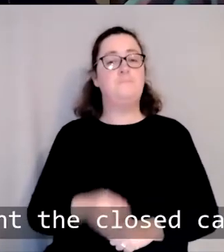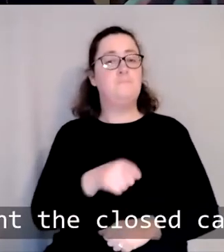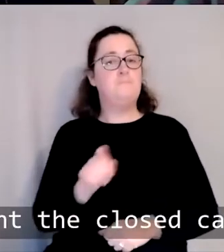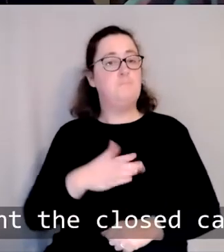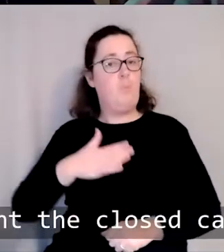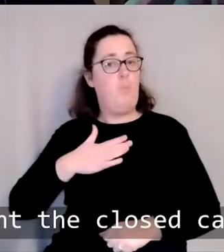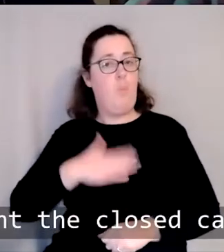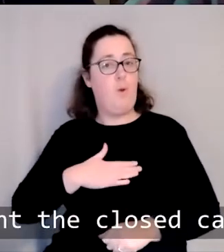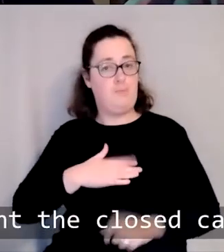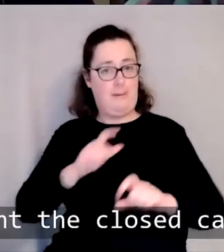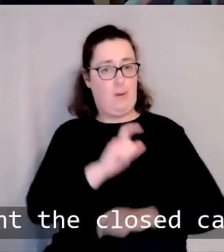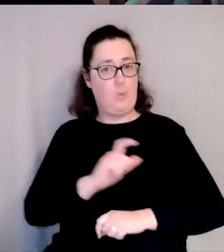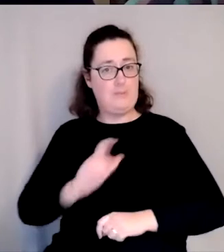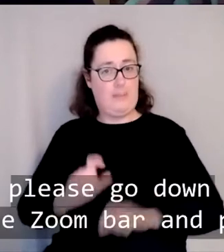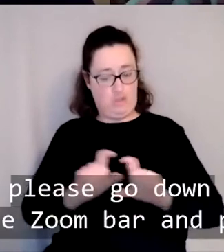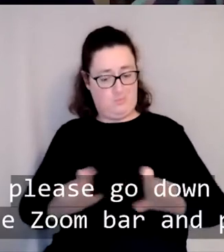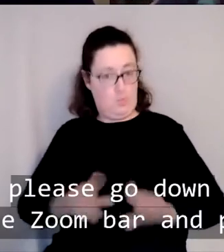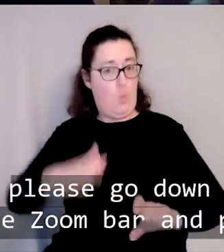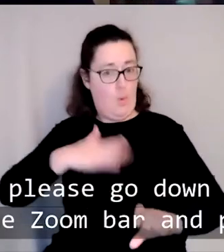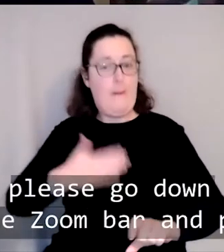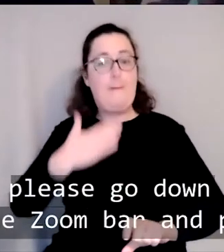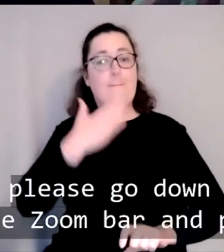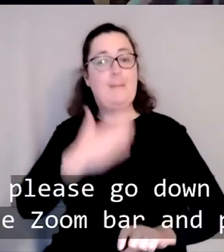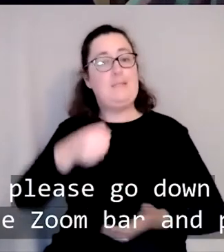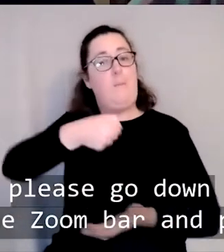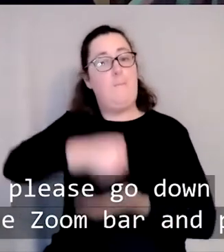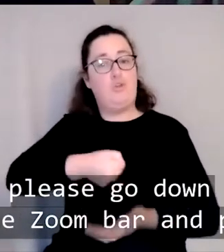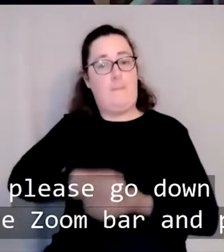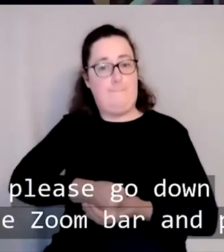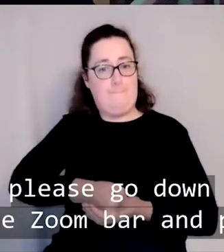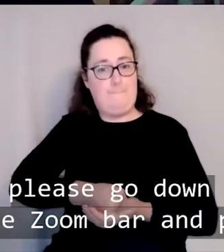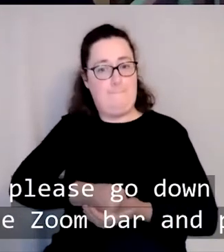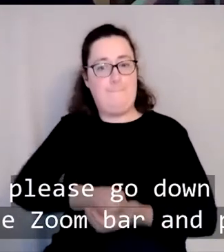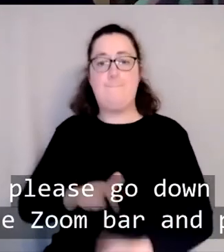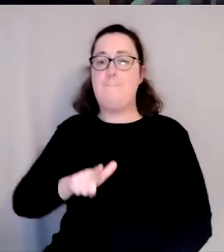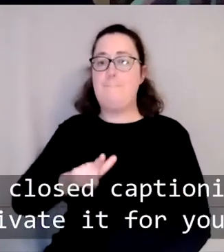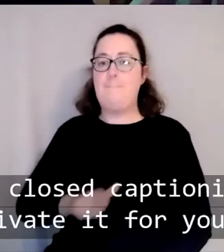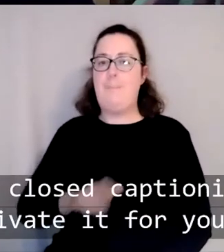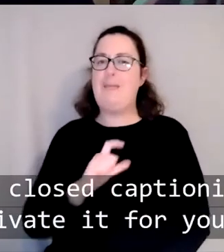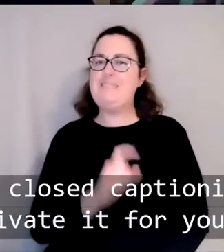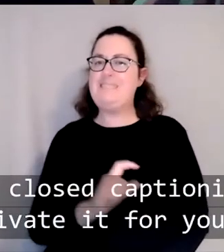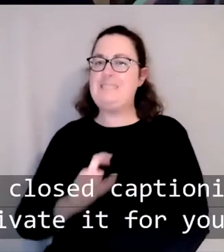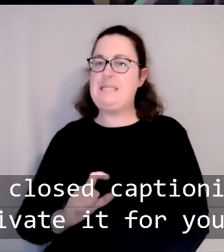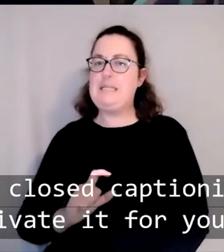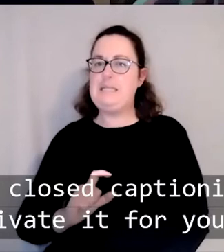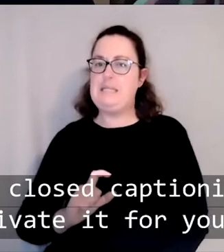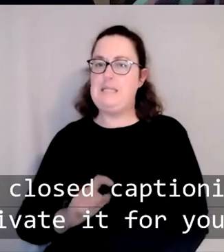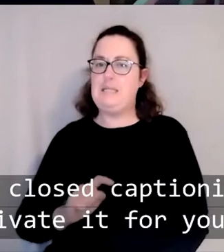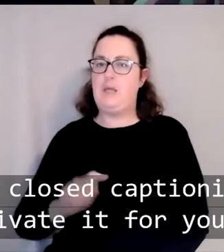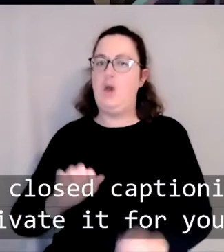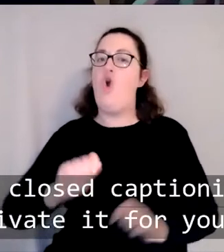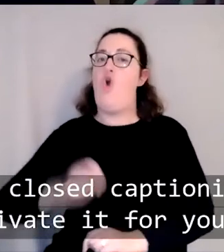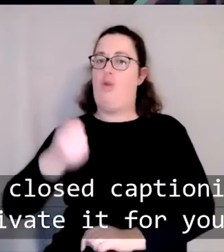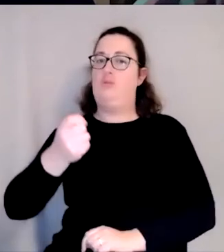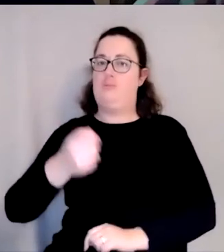want the closed captioning, please go down to the Zoom bar and press on closed captioning to activate it